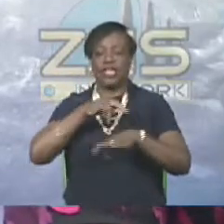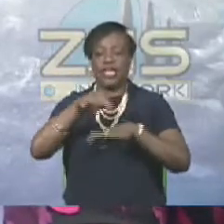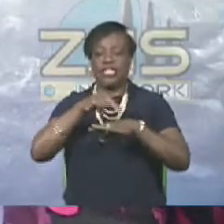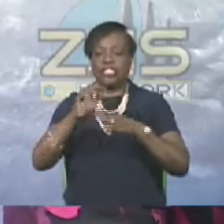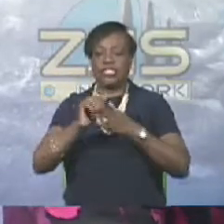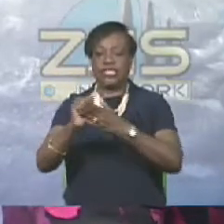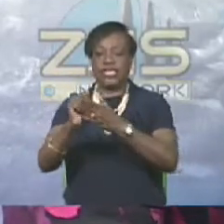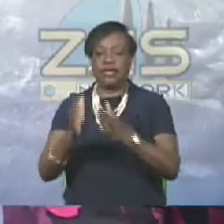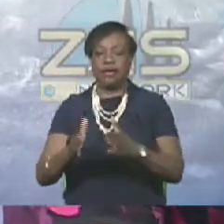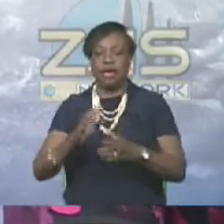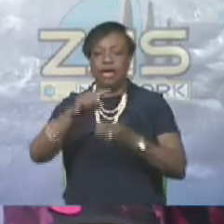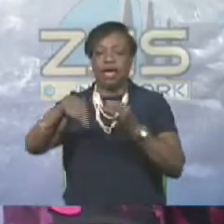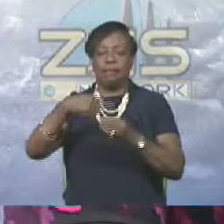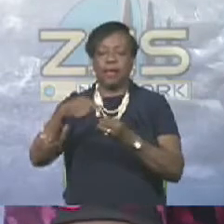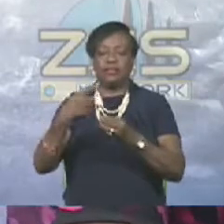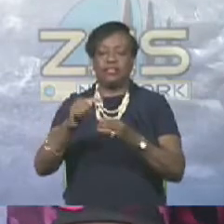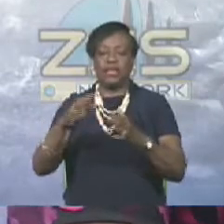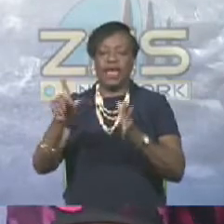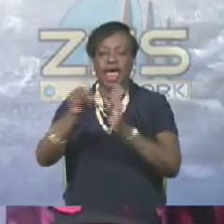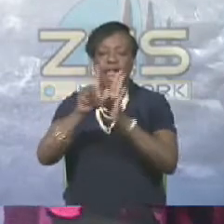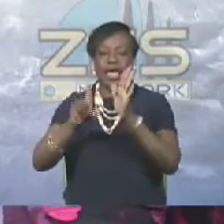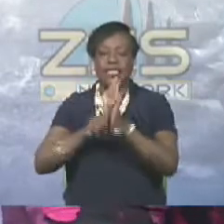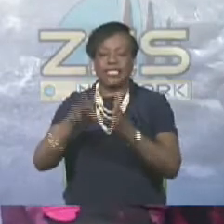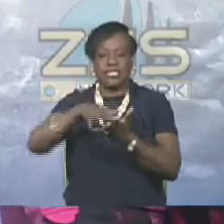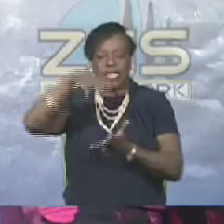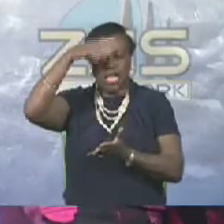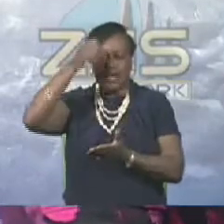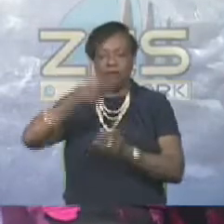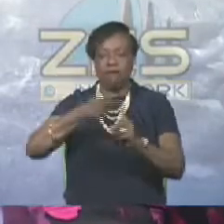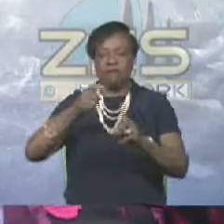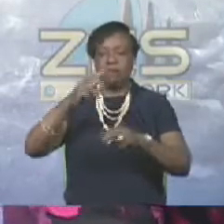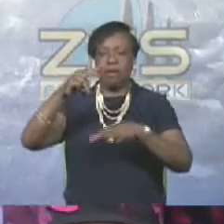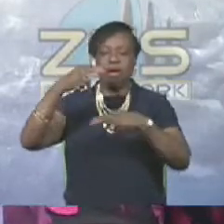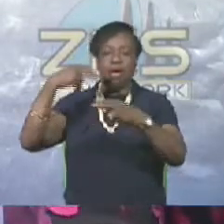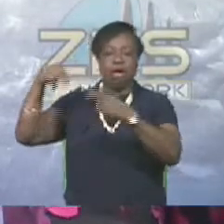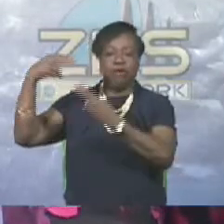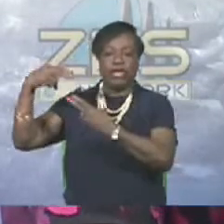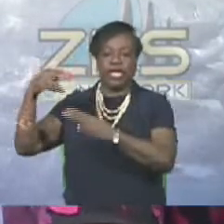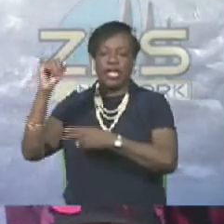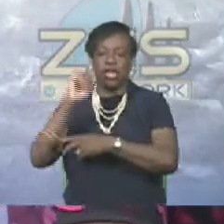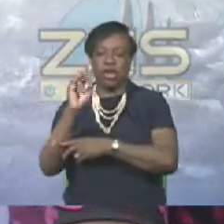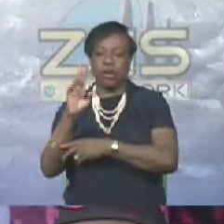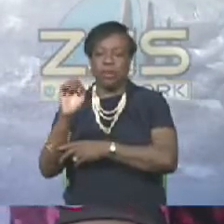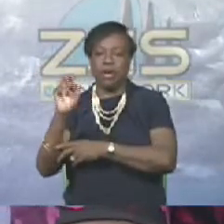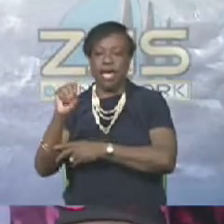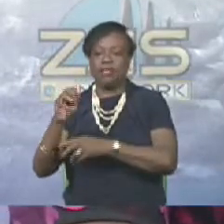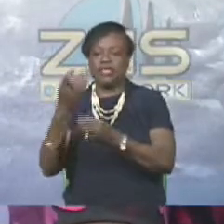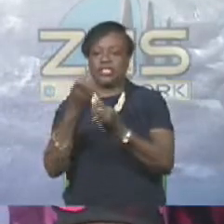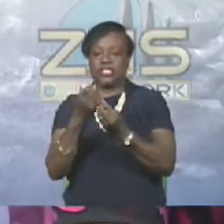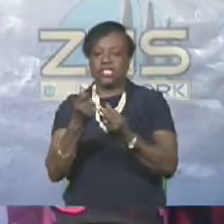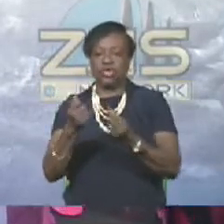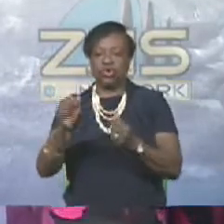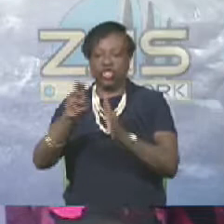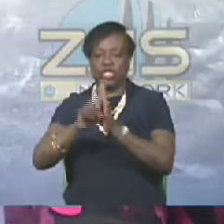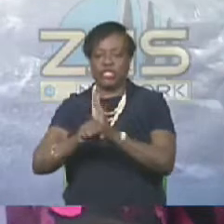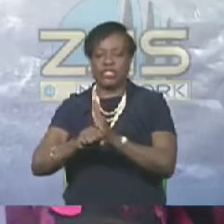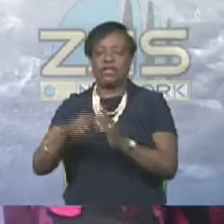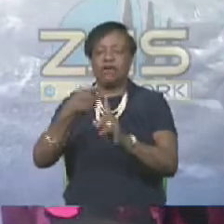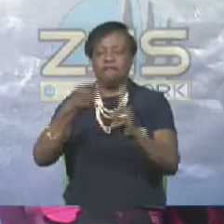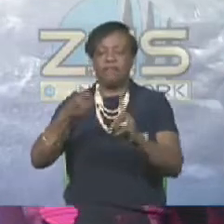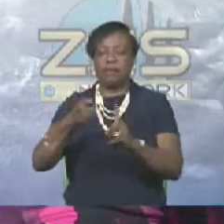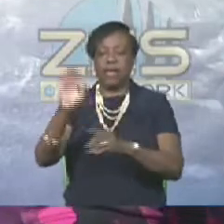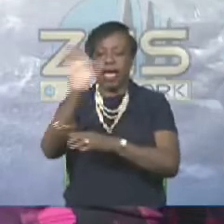the devastation of Hurricane Irma and the importance of finding solutions to climate change that would preserve generations.